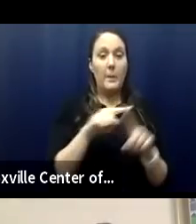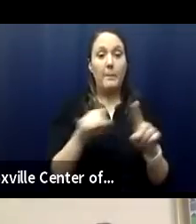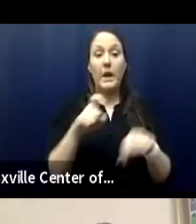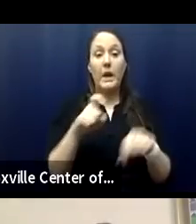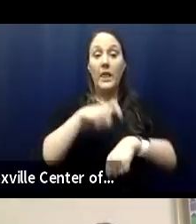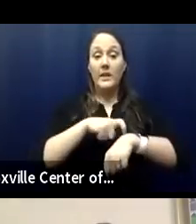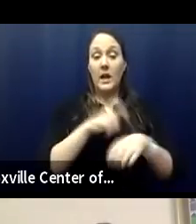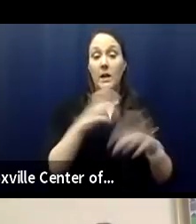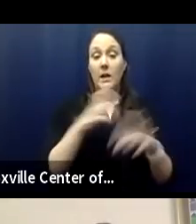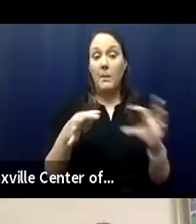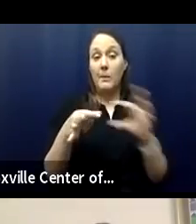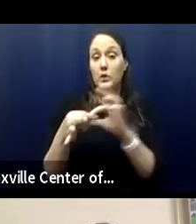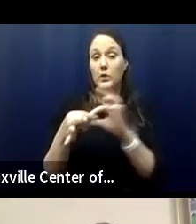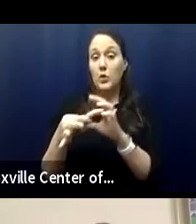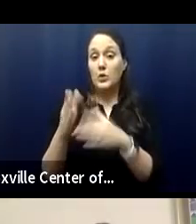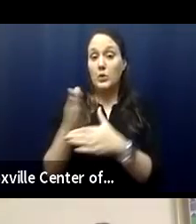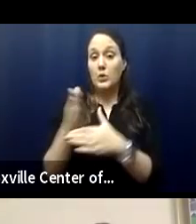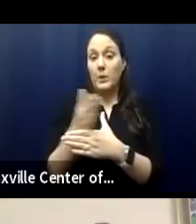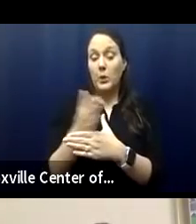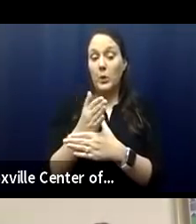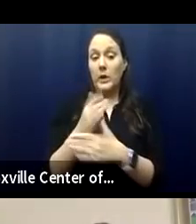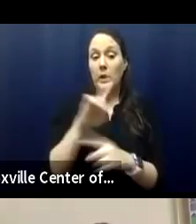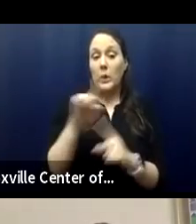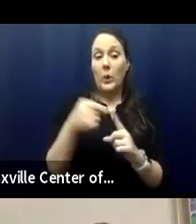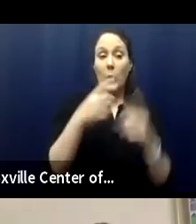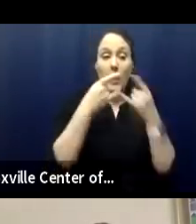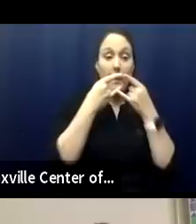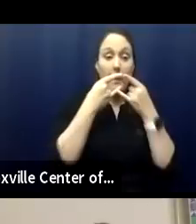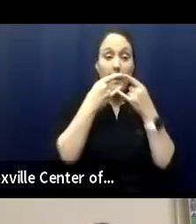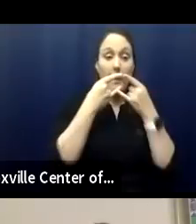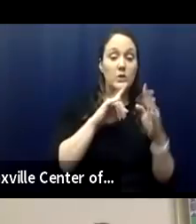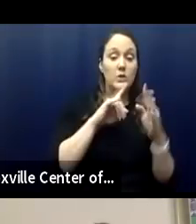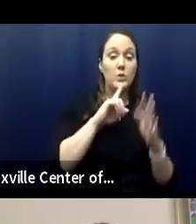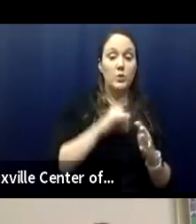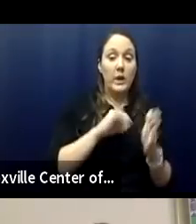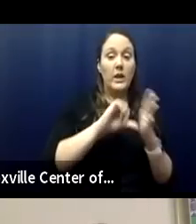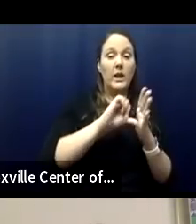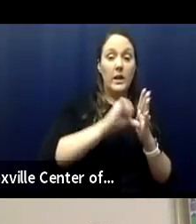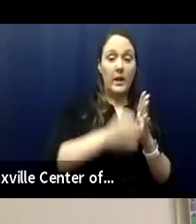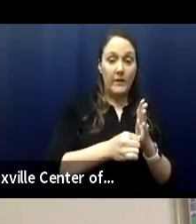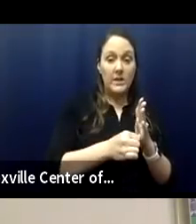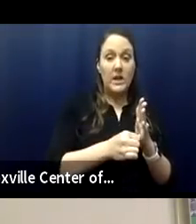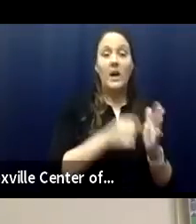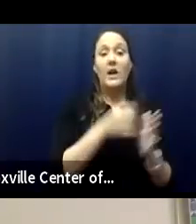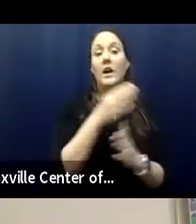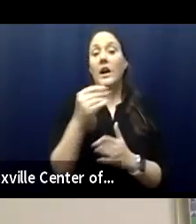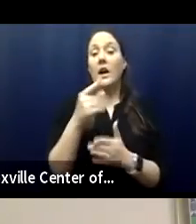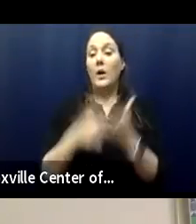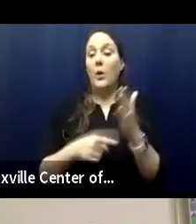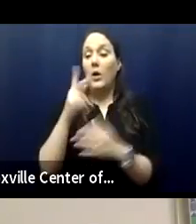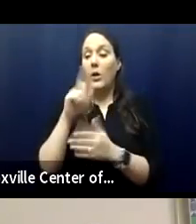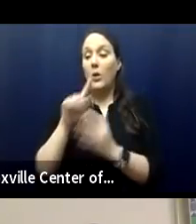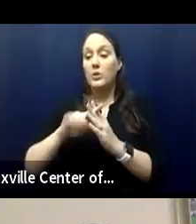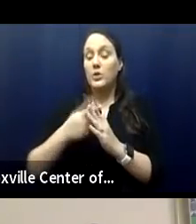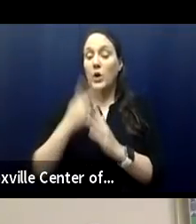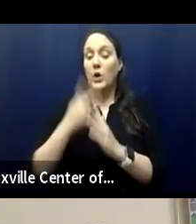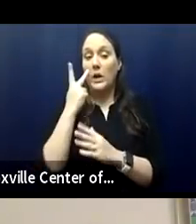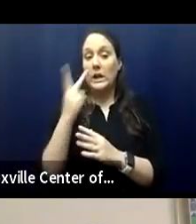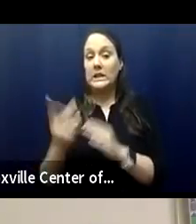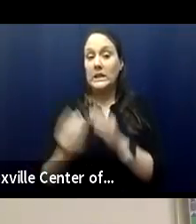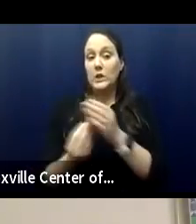between when masks were more emphasized and what we're starting to see in the growth rate. I would